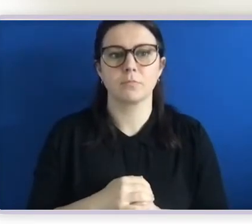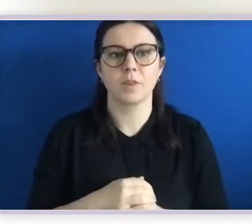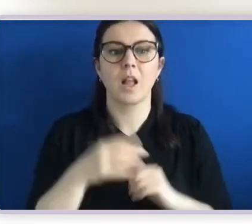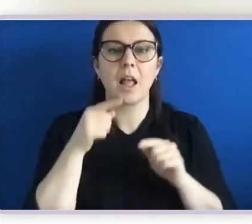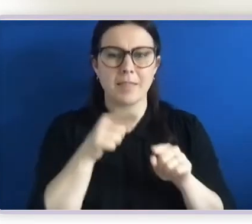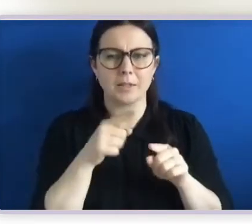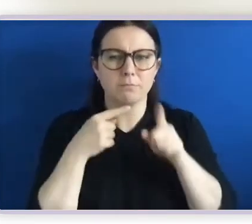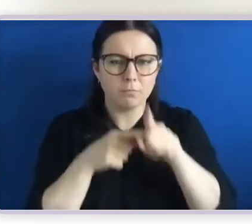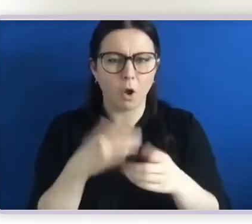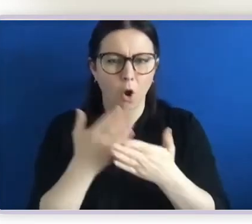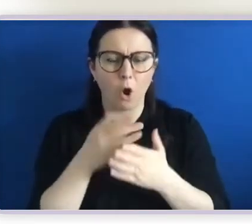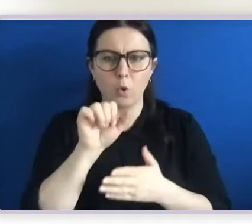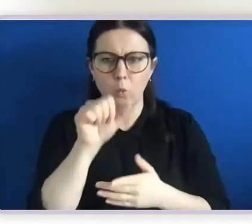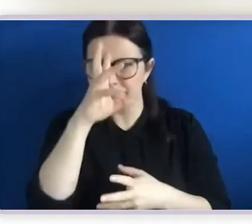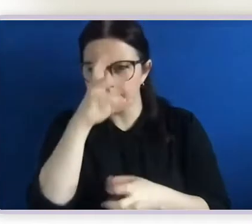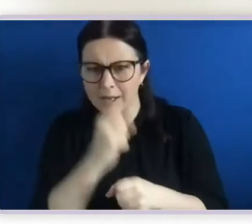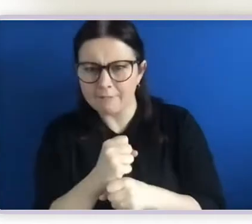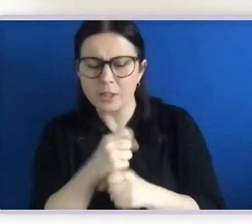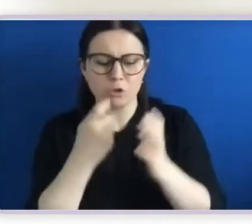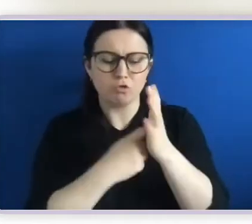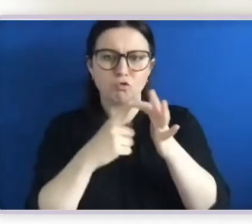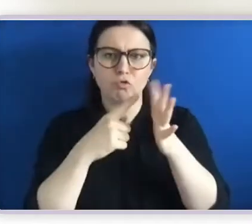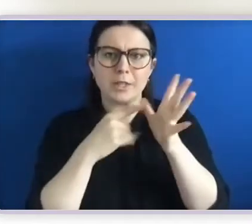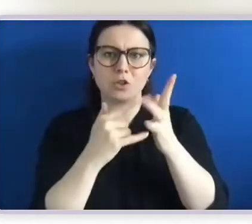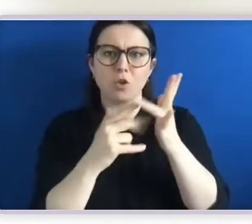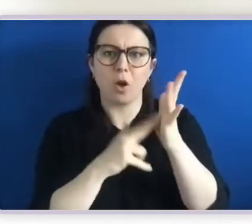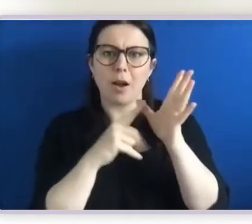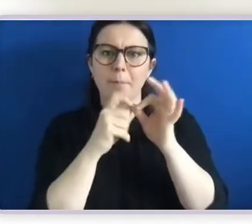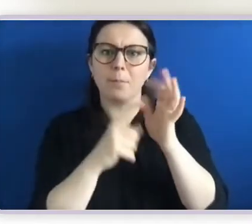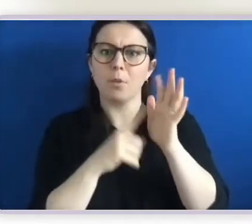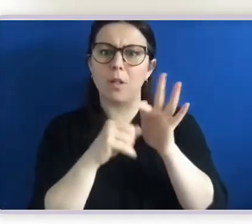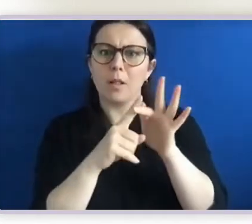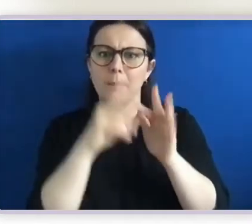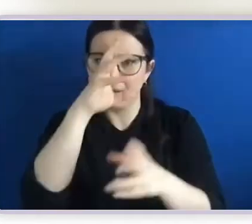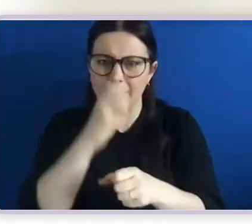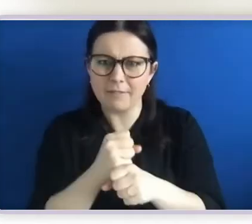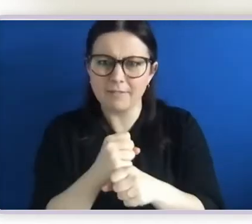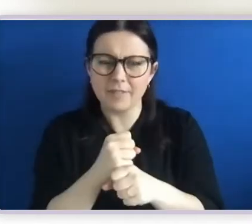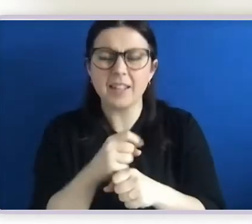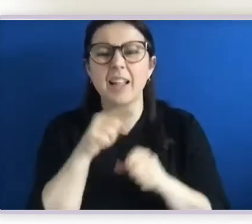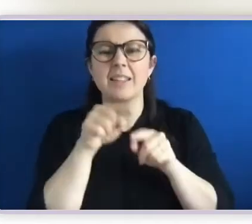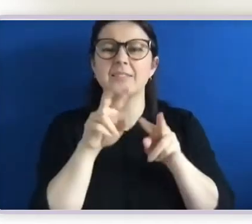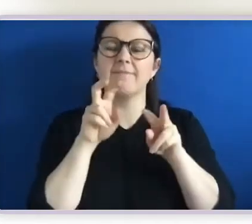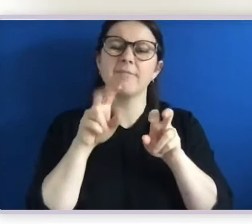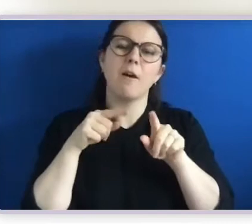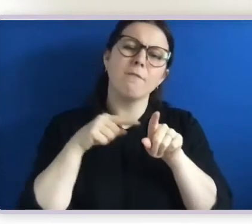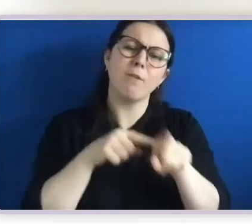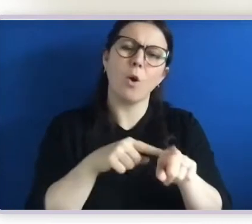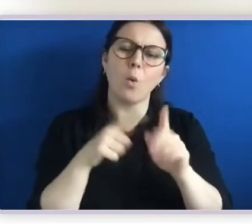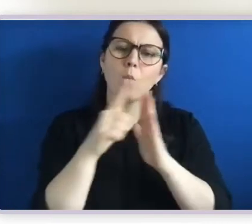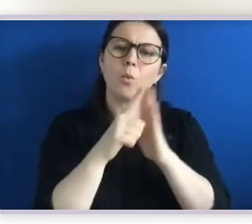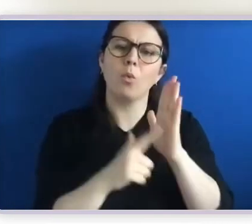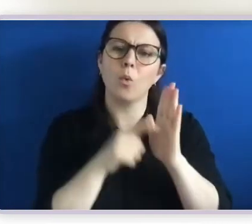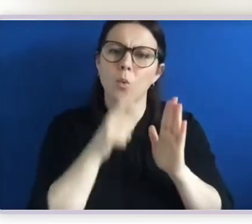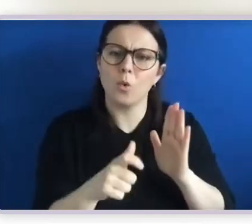belief. Reasonable belief is a bit of a legal term. You generally need